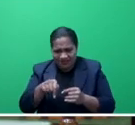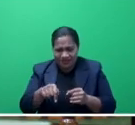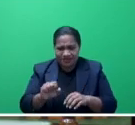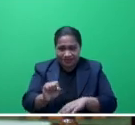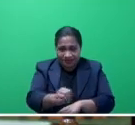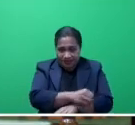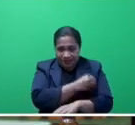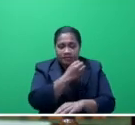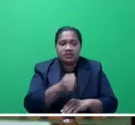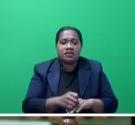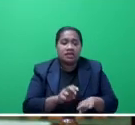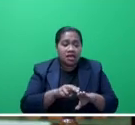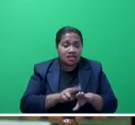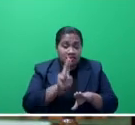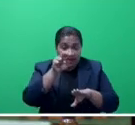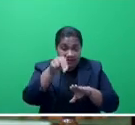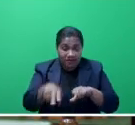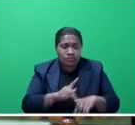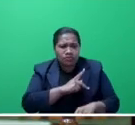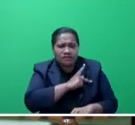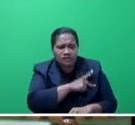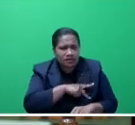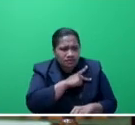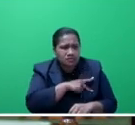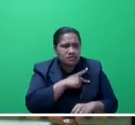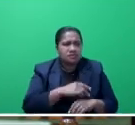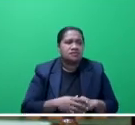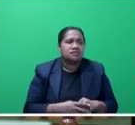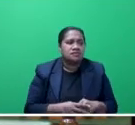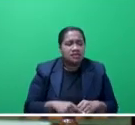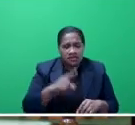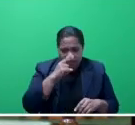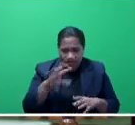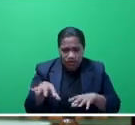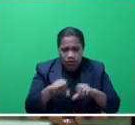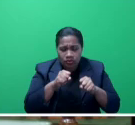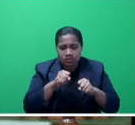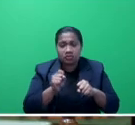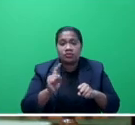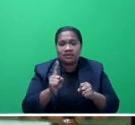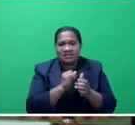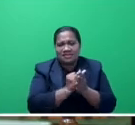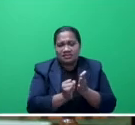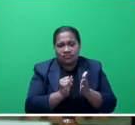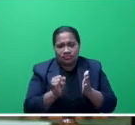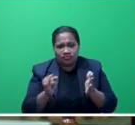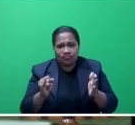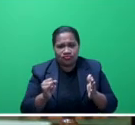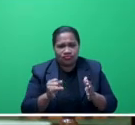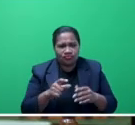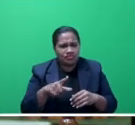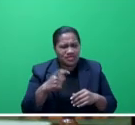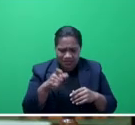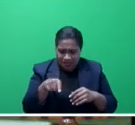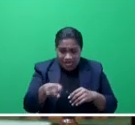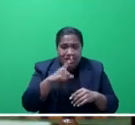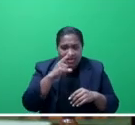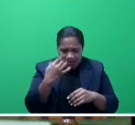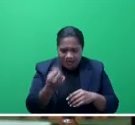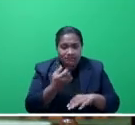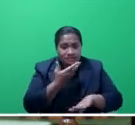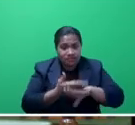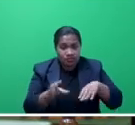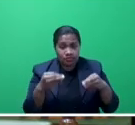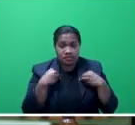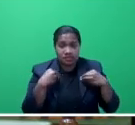know it. Our ocean, when managed sustainably, can host an extremely successful industry for us. It can spawn new businesses, such as